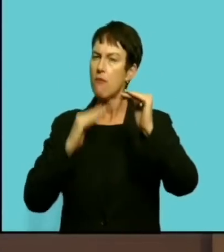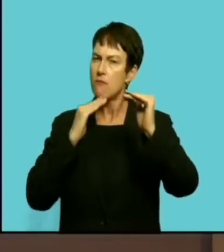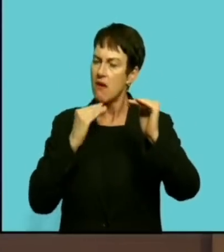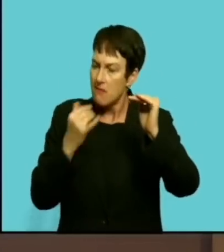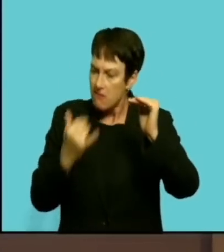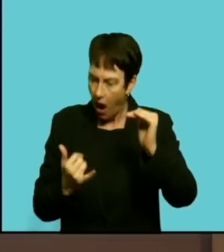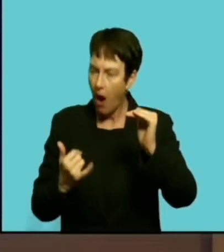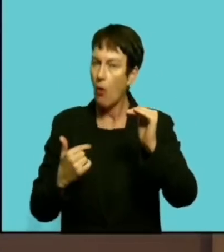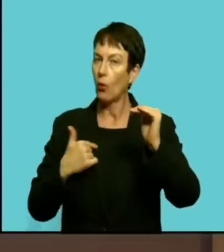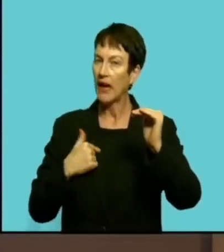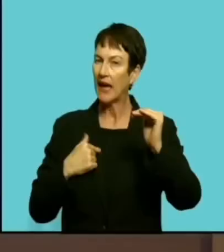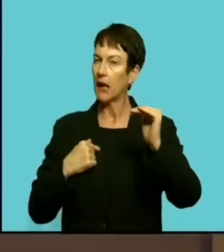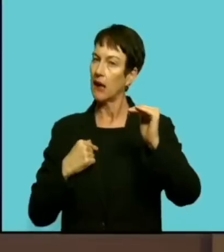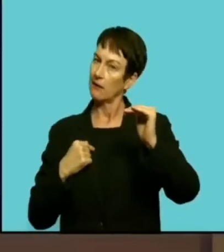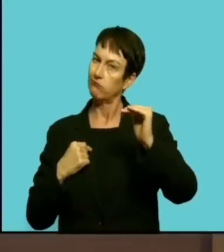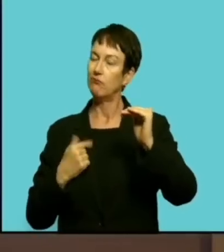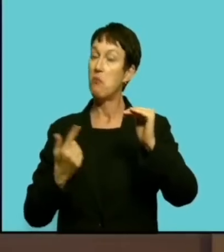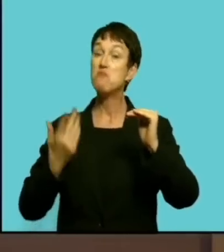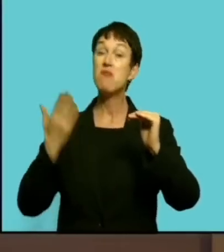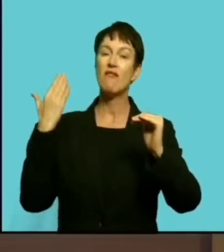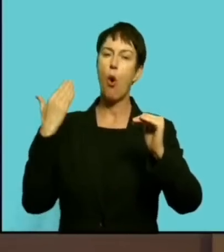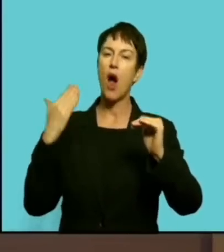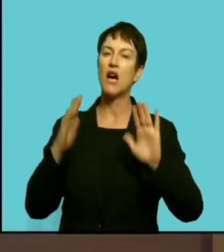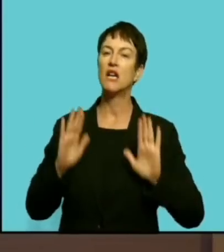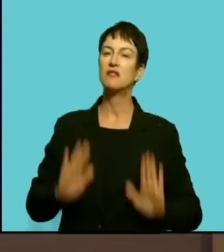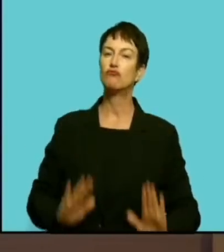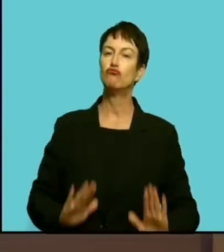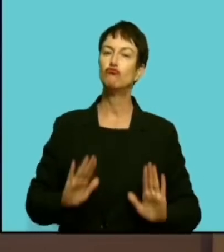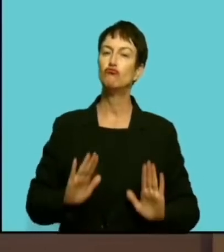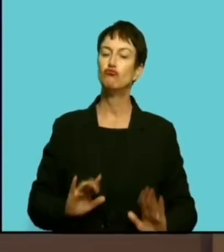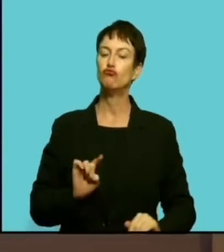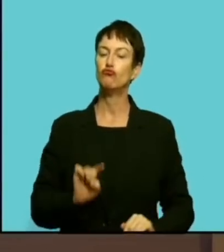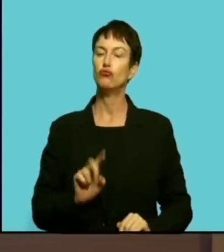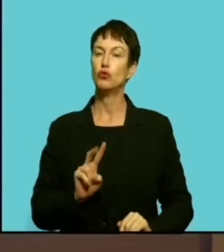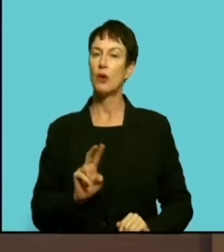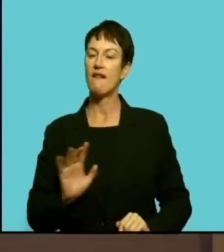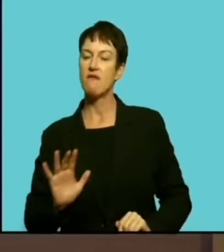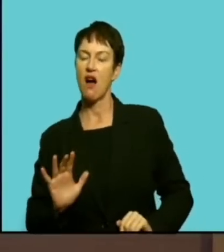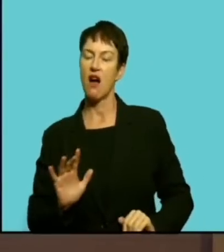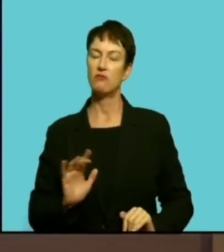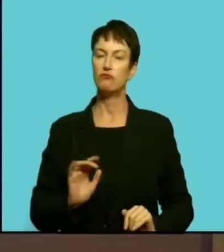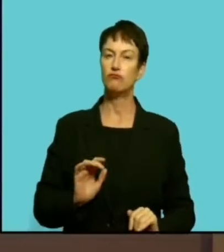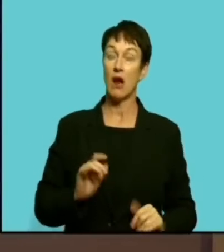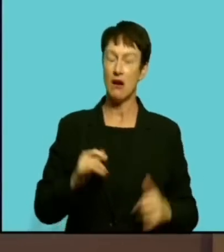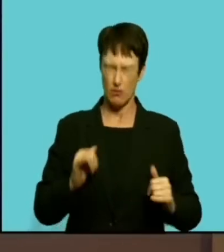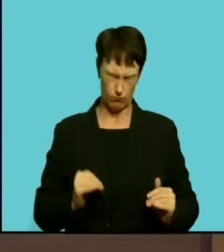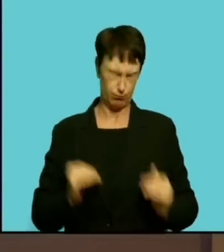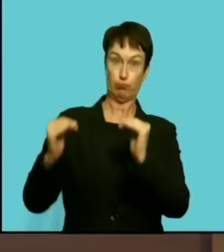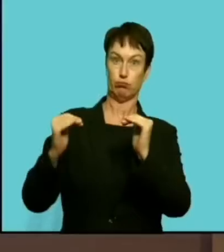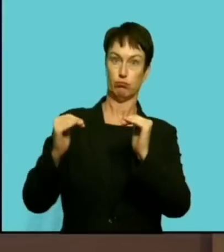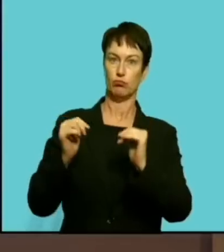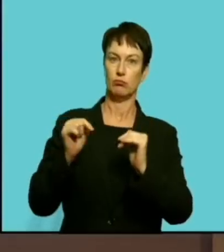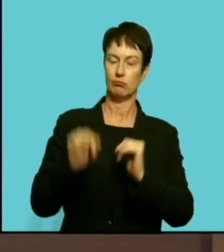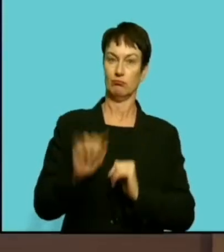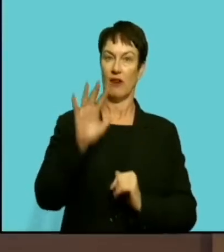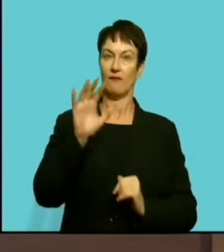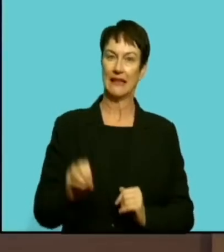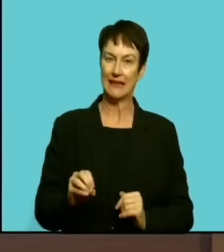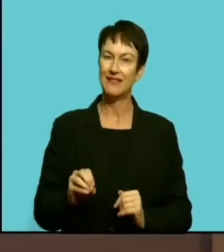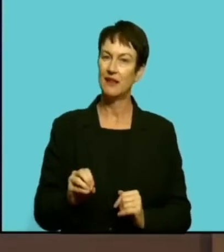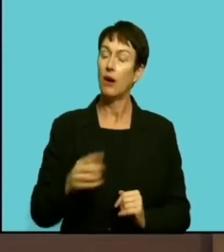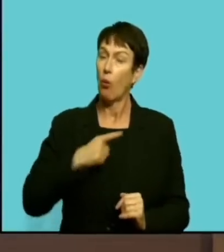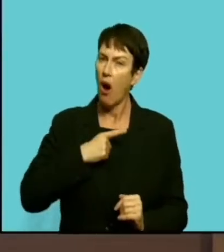bit faster than we had in the previous meeting. In this meeting, we are adjusting rates by 50 basis points instead of 25 basis